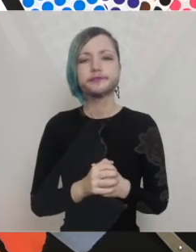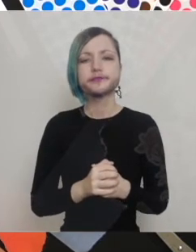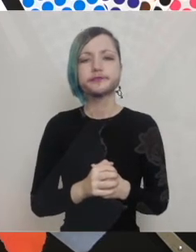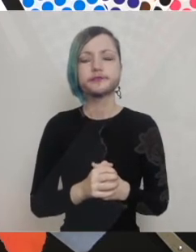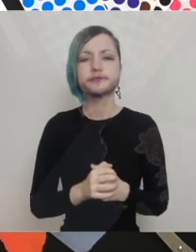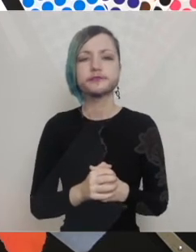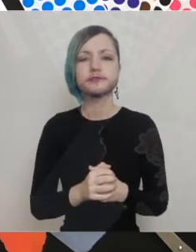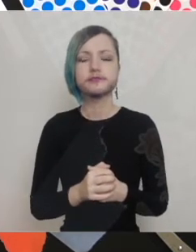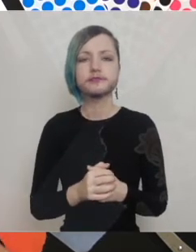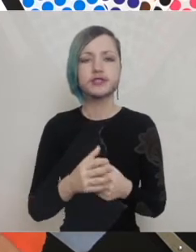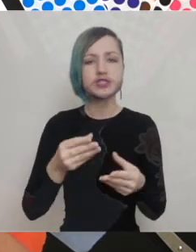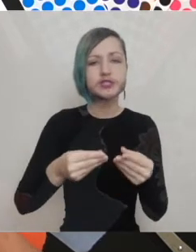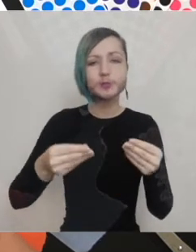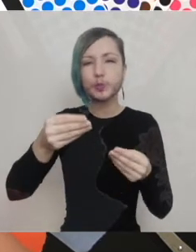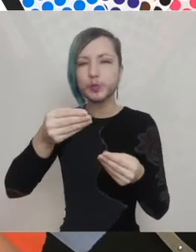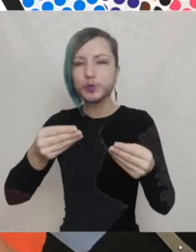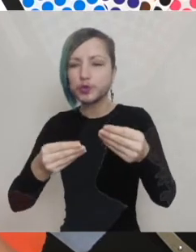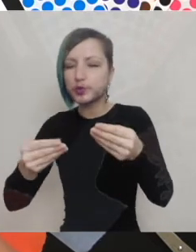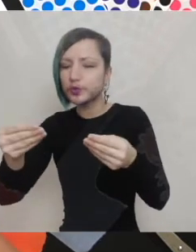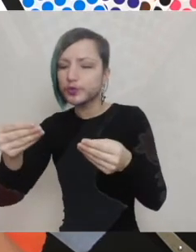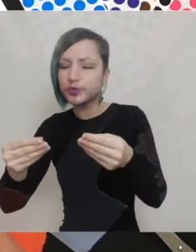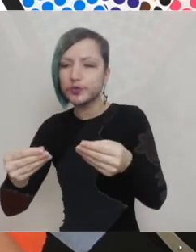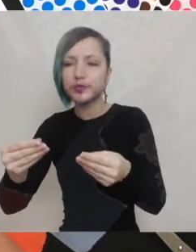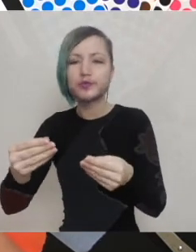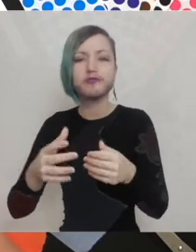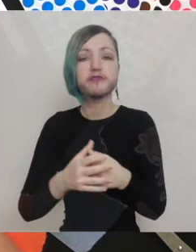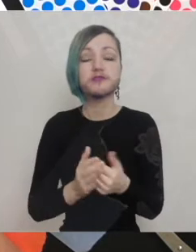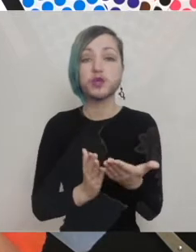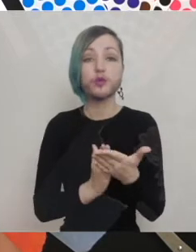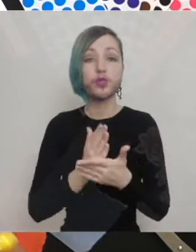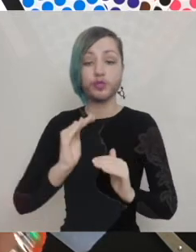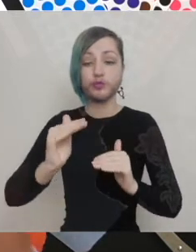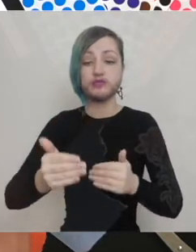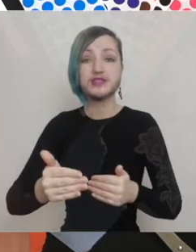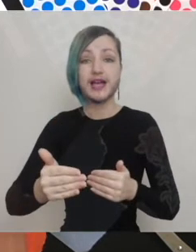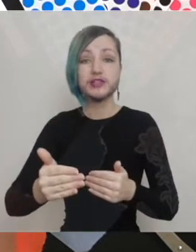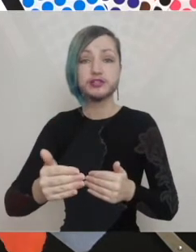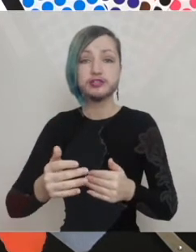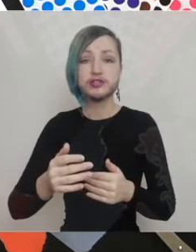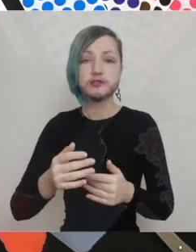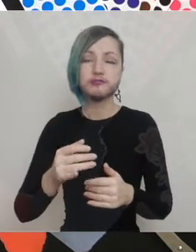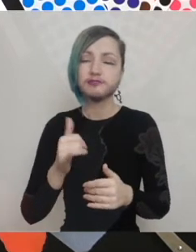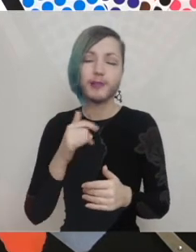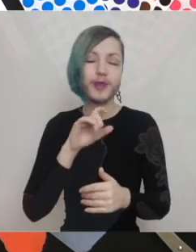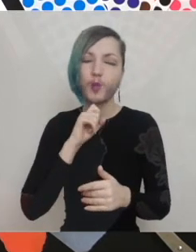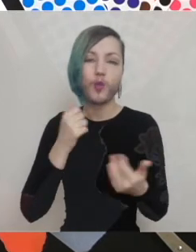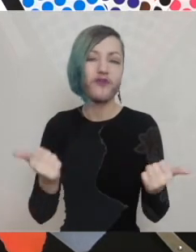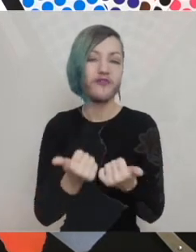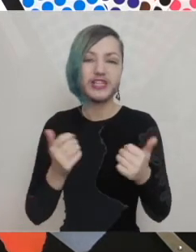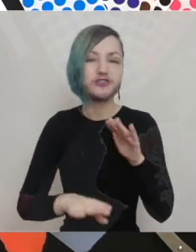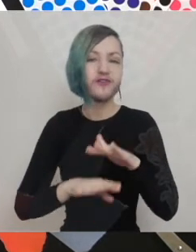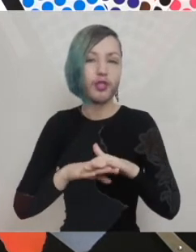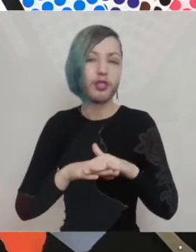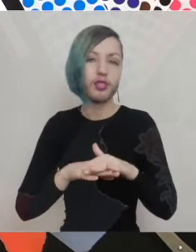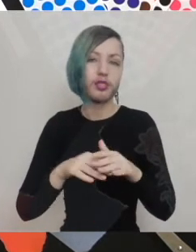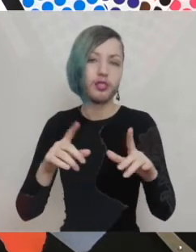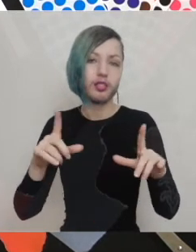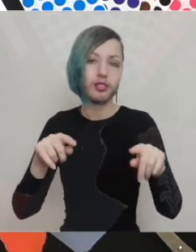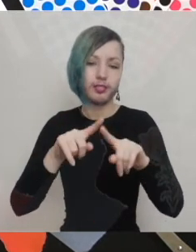I'm just moving pieces around. During the session, you probably won't get time to finish a complete piece,